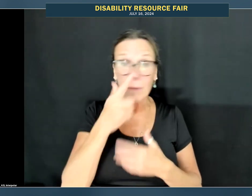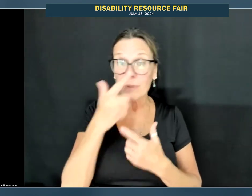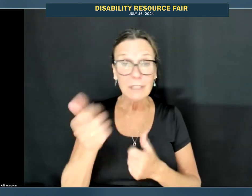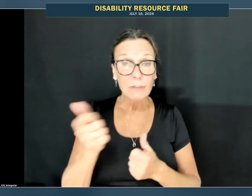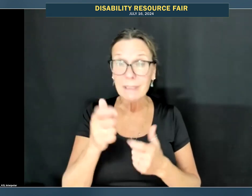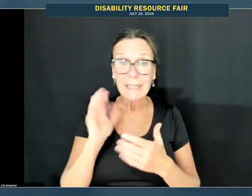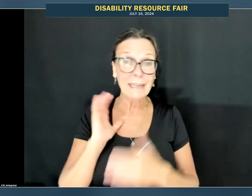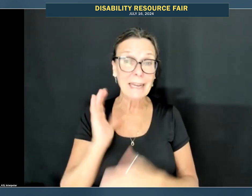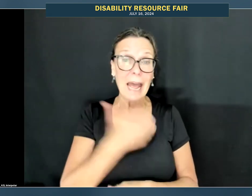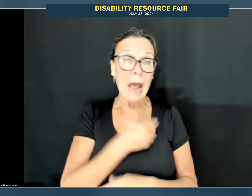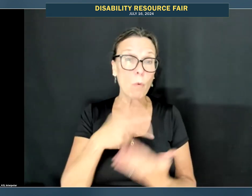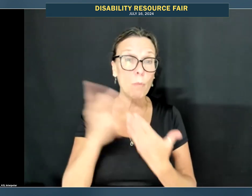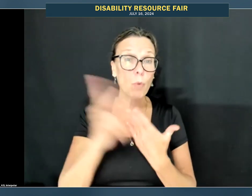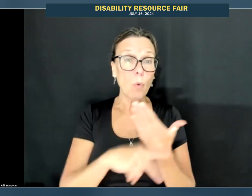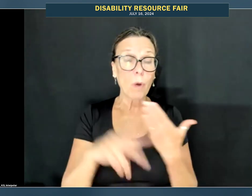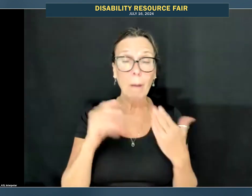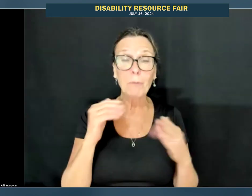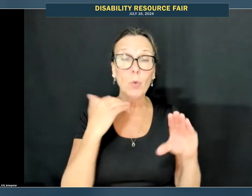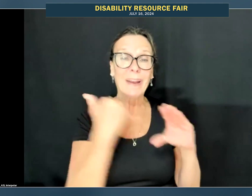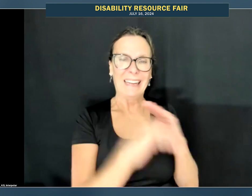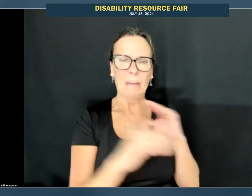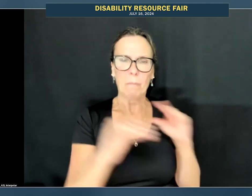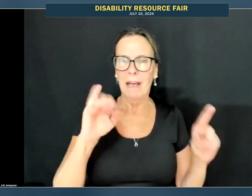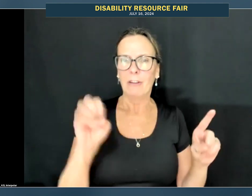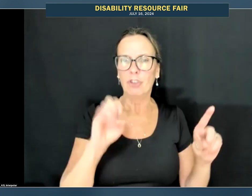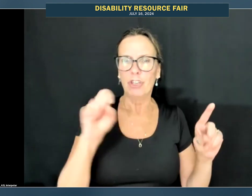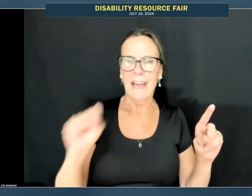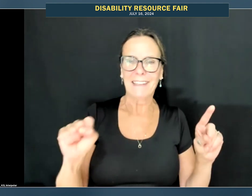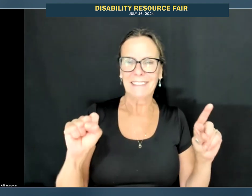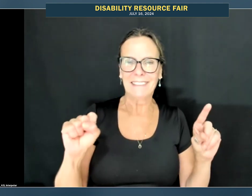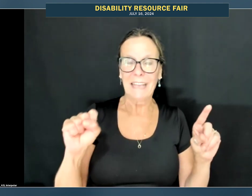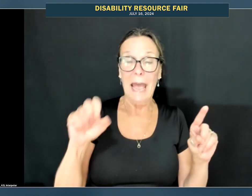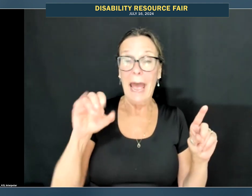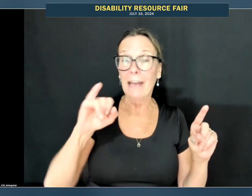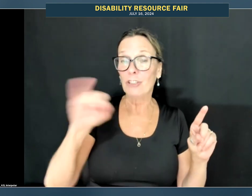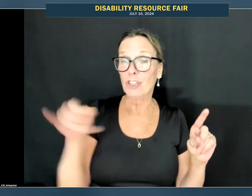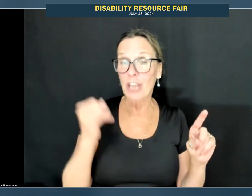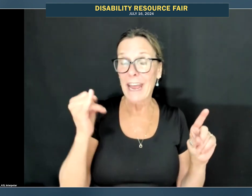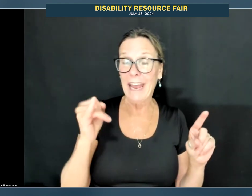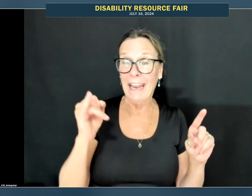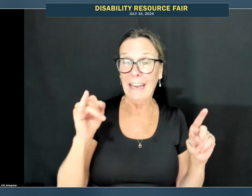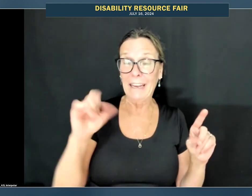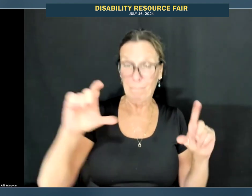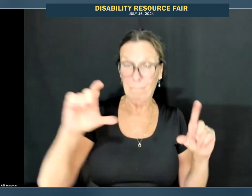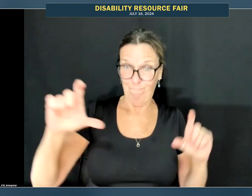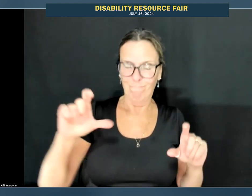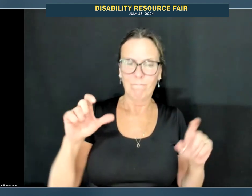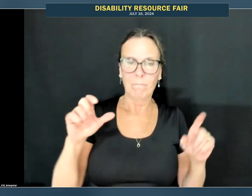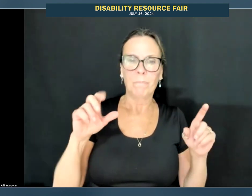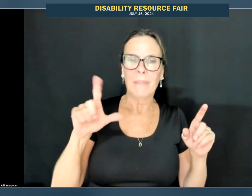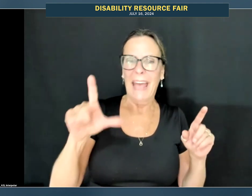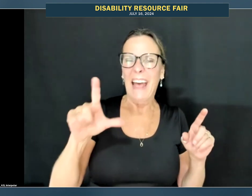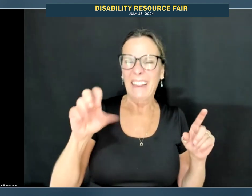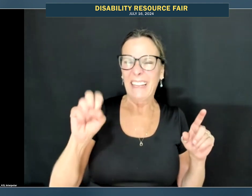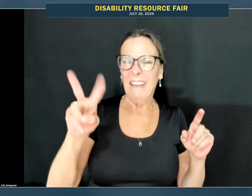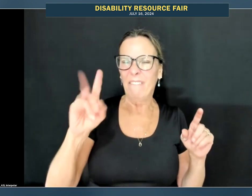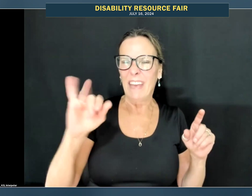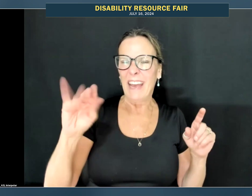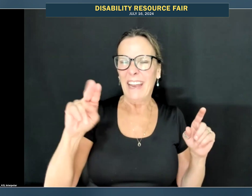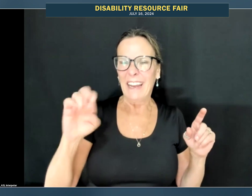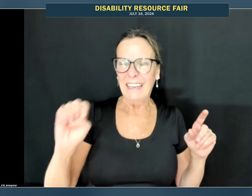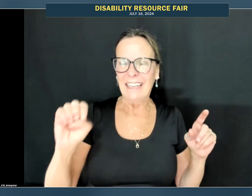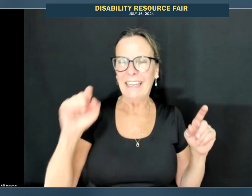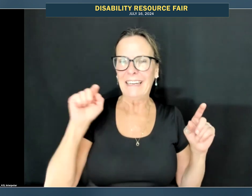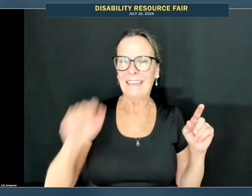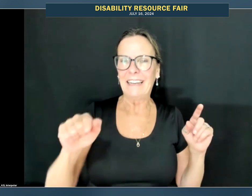could email Jess at jlevine, that's capital J, LEVINE at chd.org.